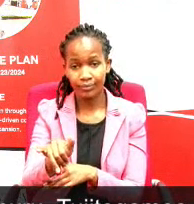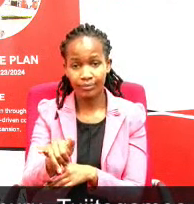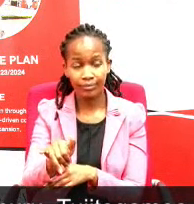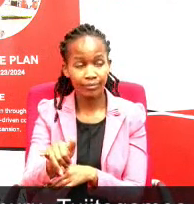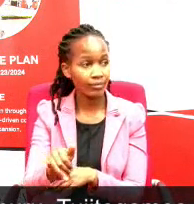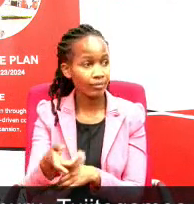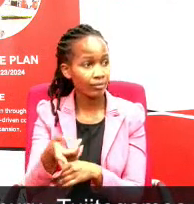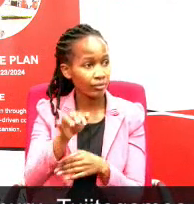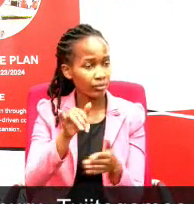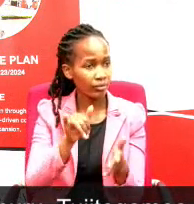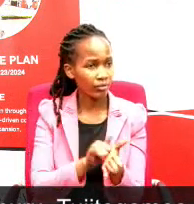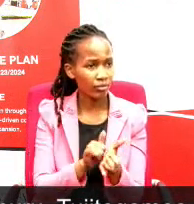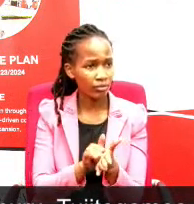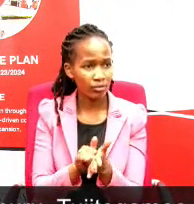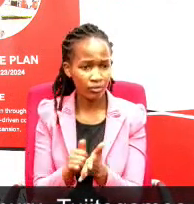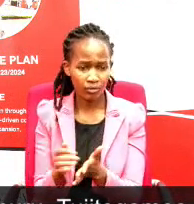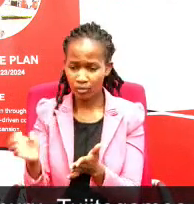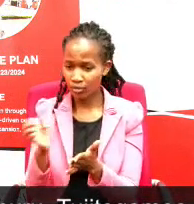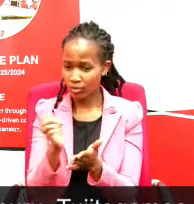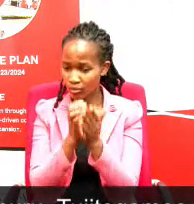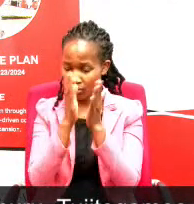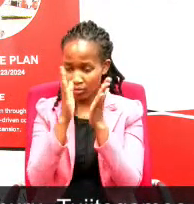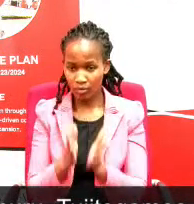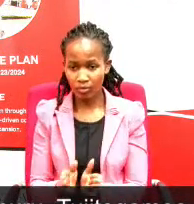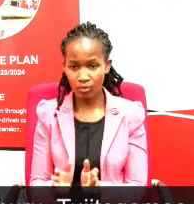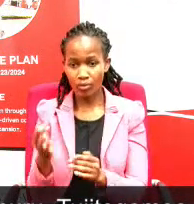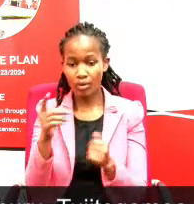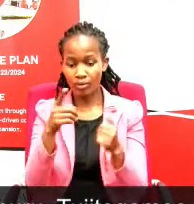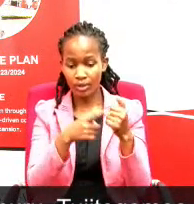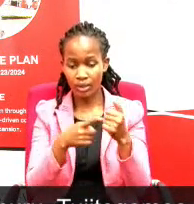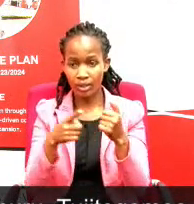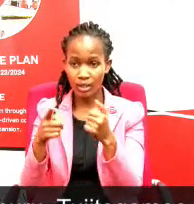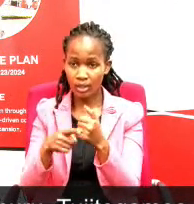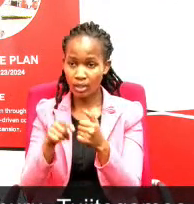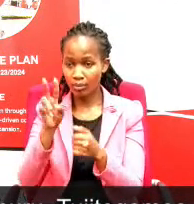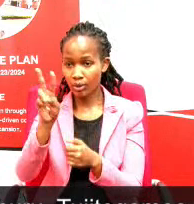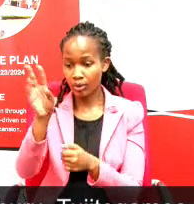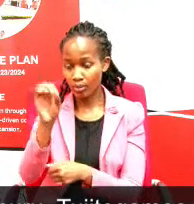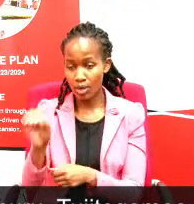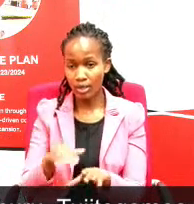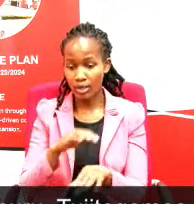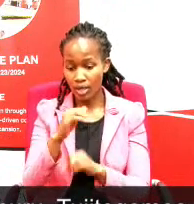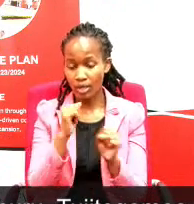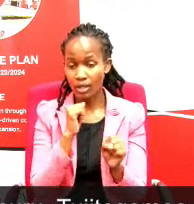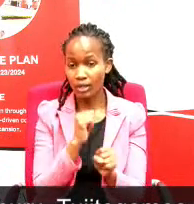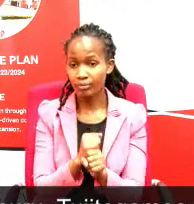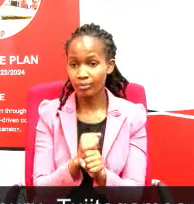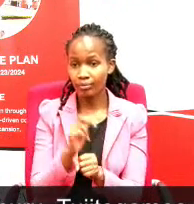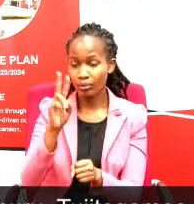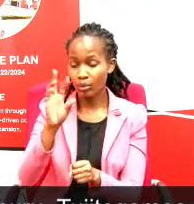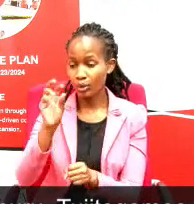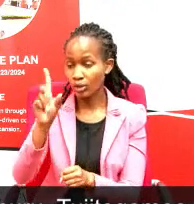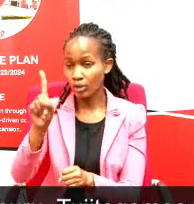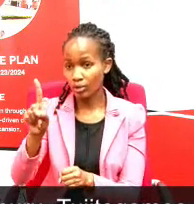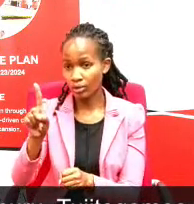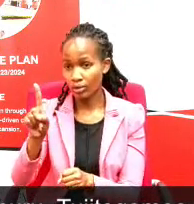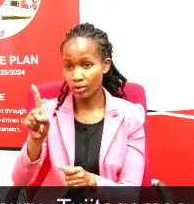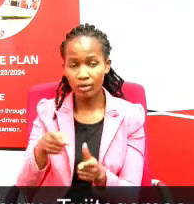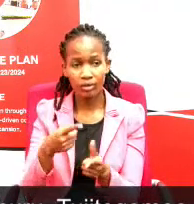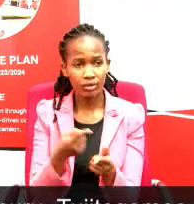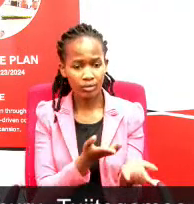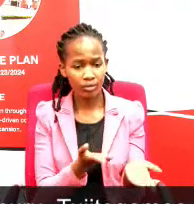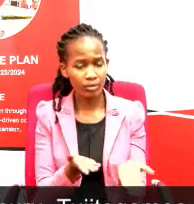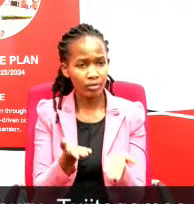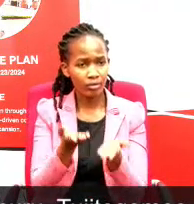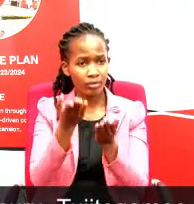cumulated to an employee satisfaction rate of 66.2% in 20 to 2021, an improvement